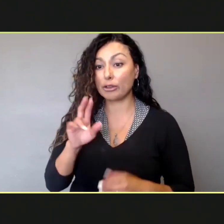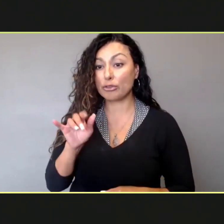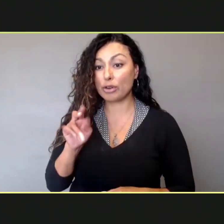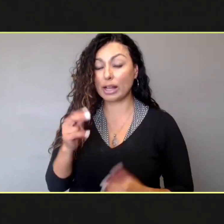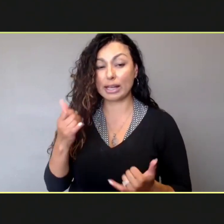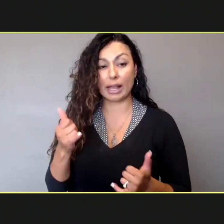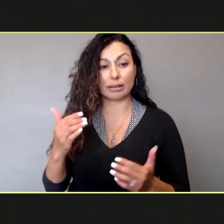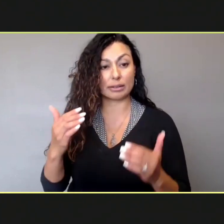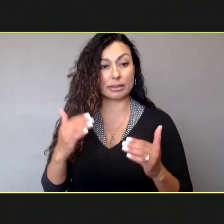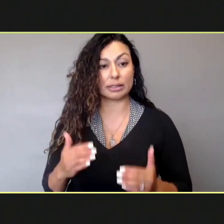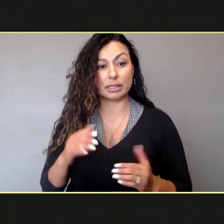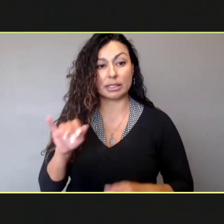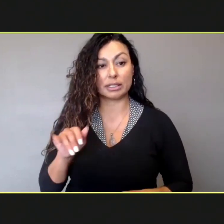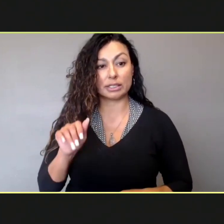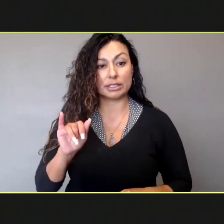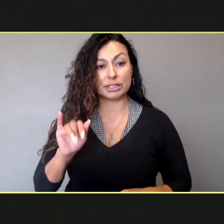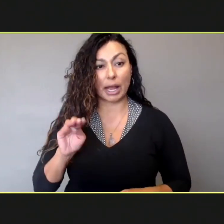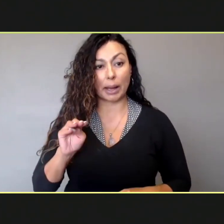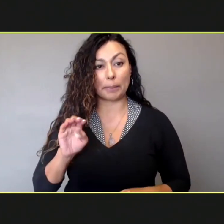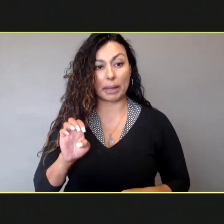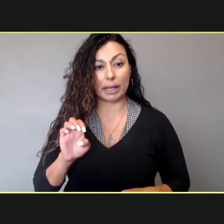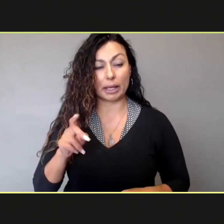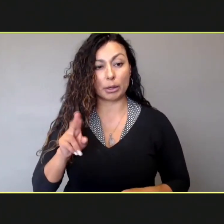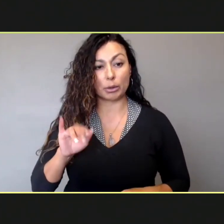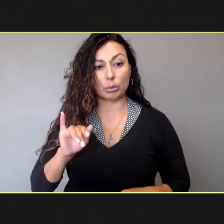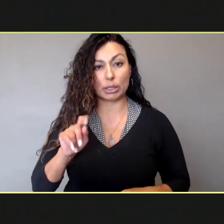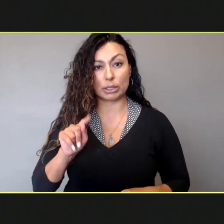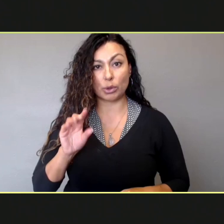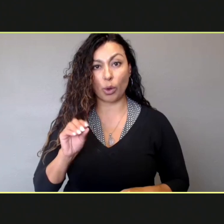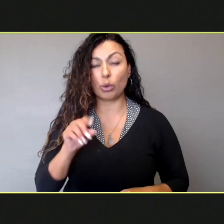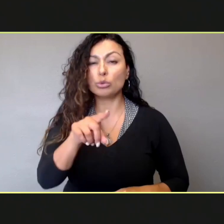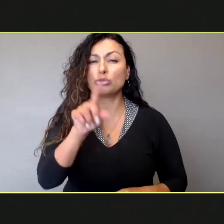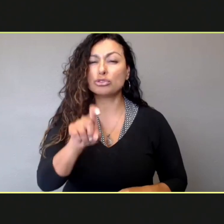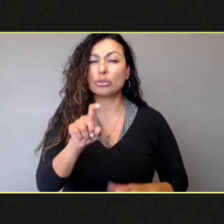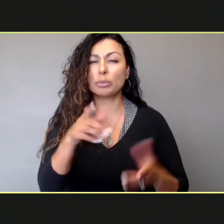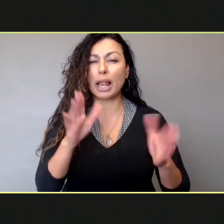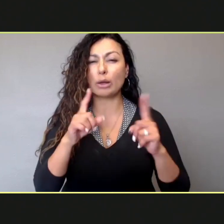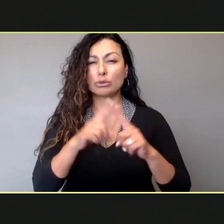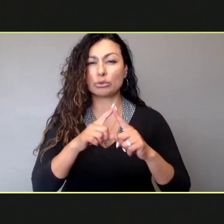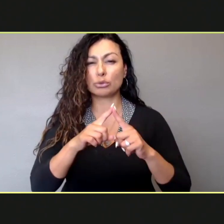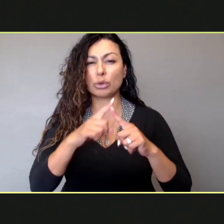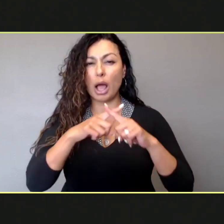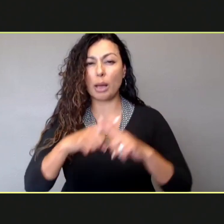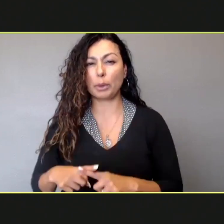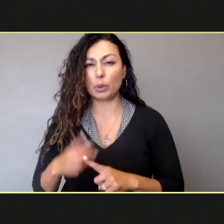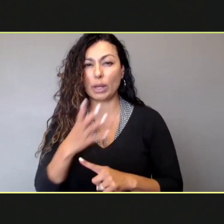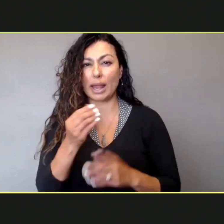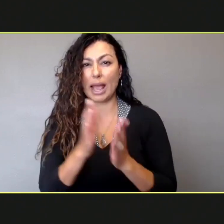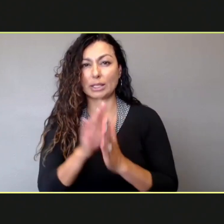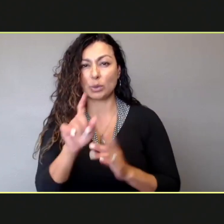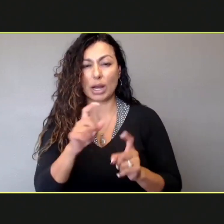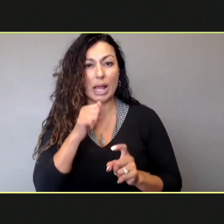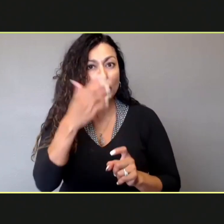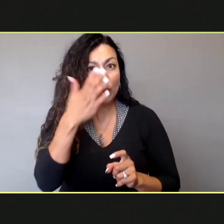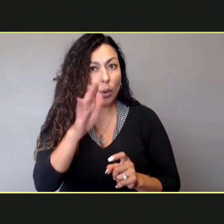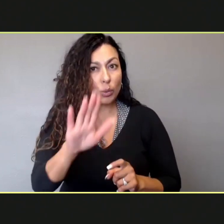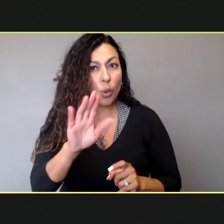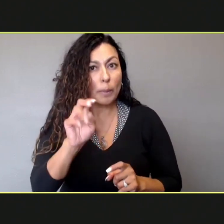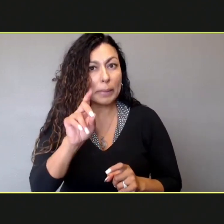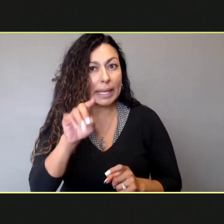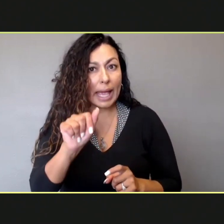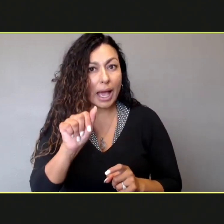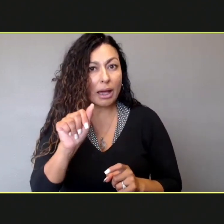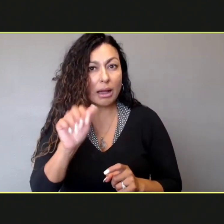Jamie Prito. Jamie, you should be allowed to unmute yourself and ask your question. I don't know your media outlet, so if you